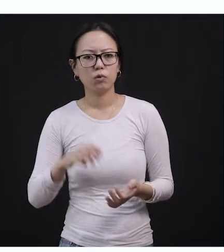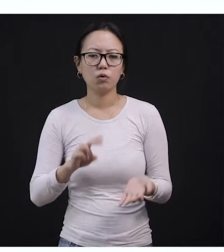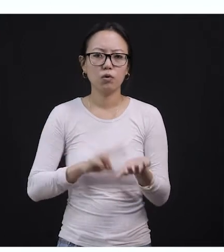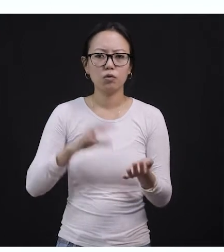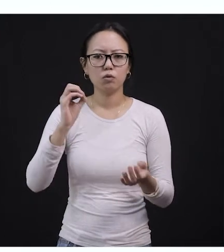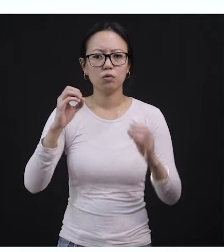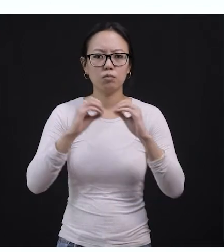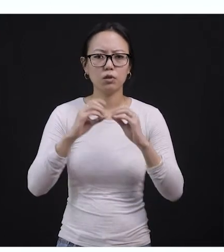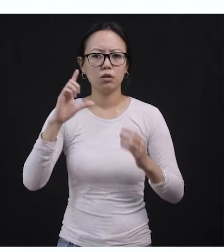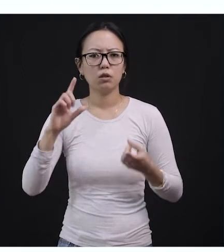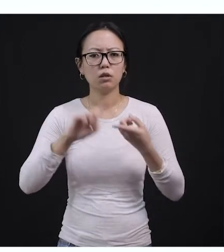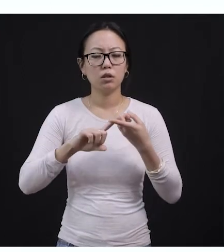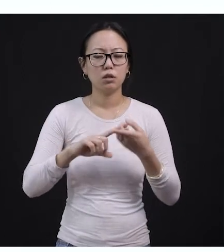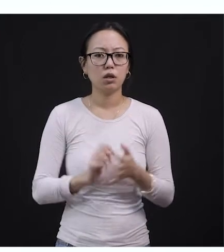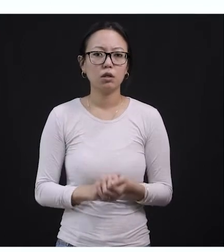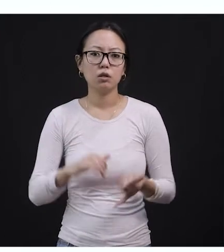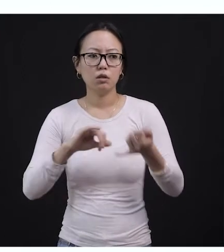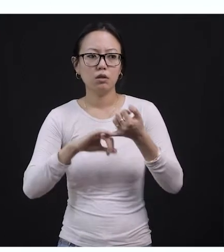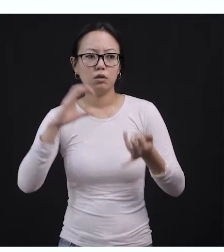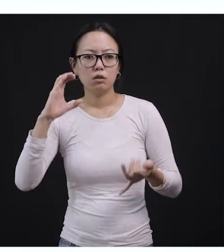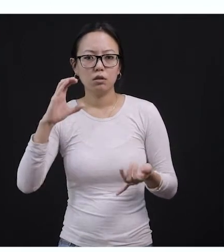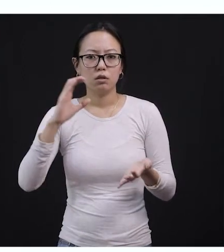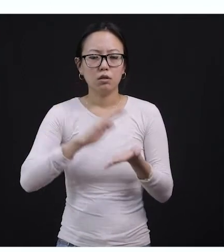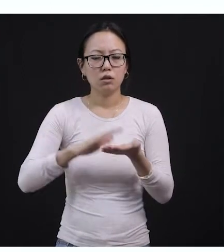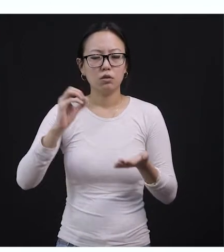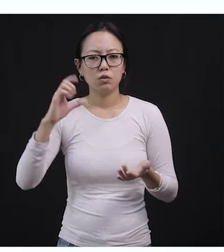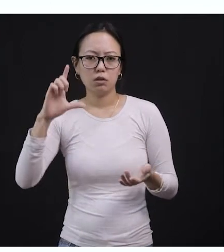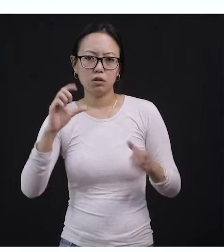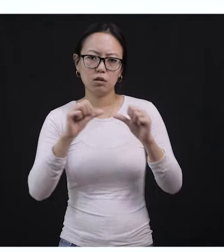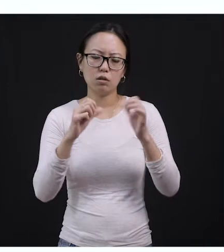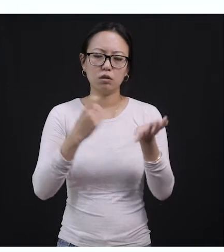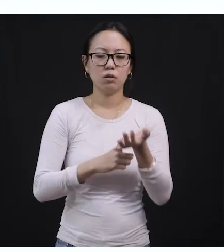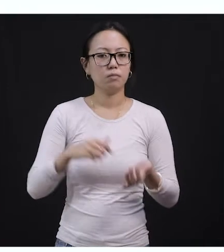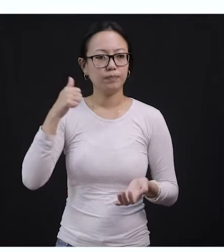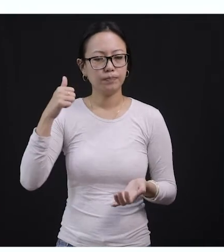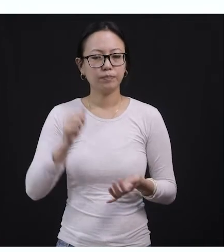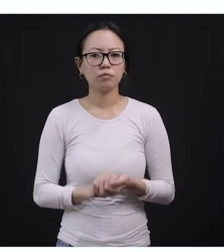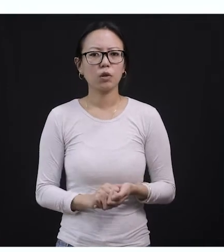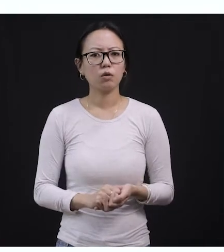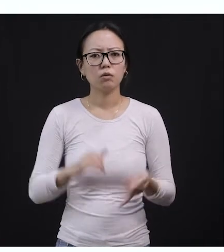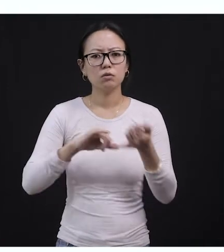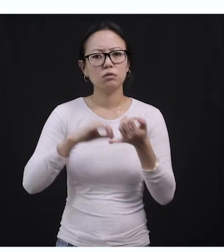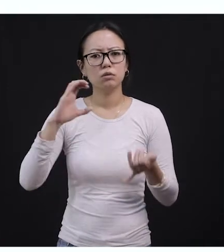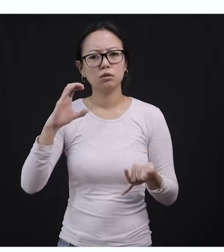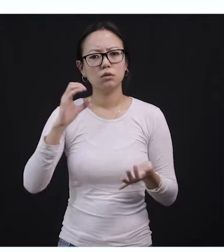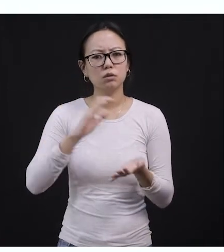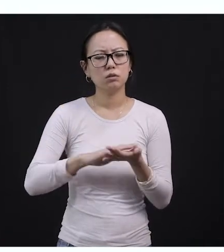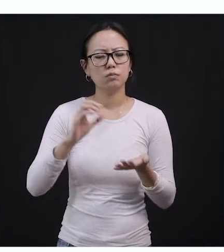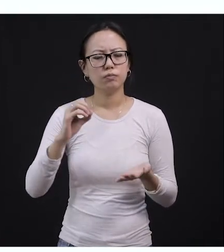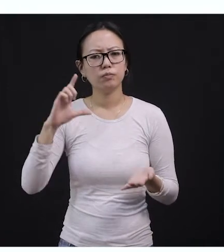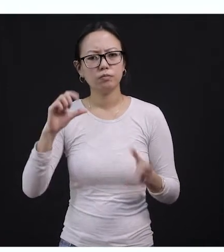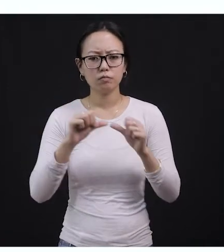a great scholar. Okay, now regarding this great scholar, I'm going to explain to you in the last